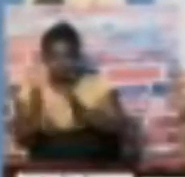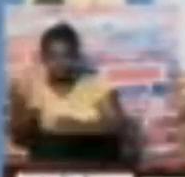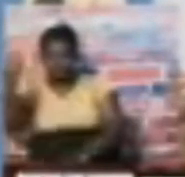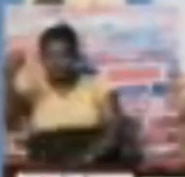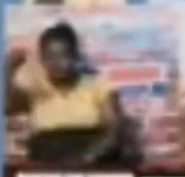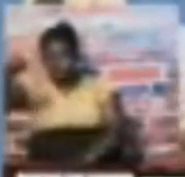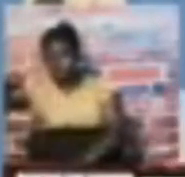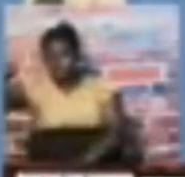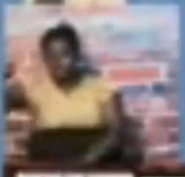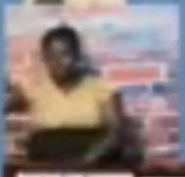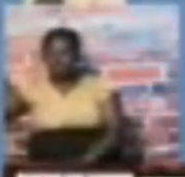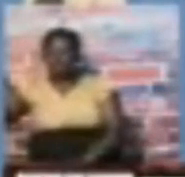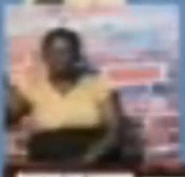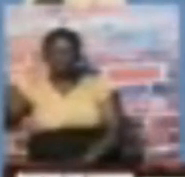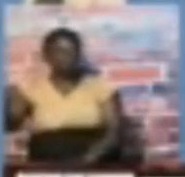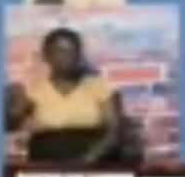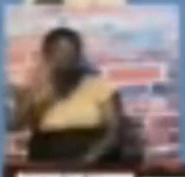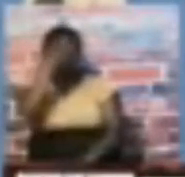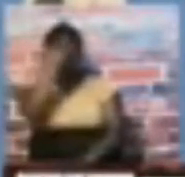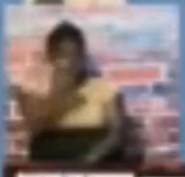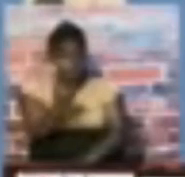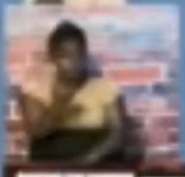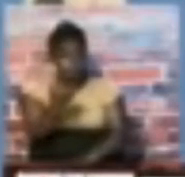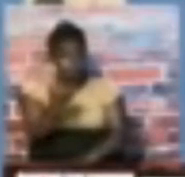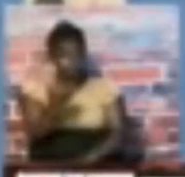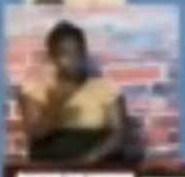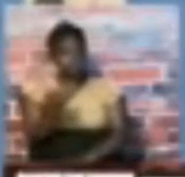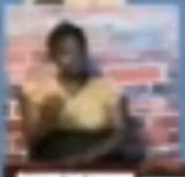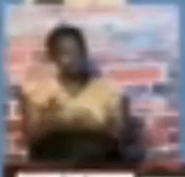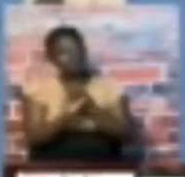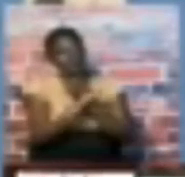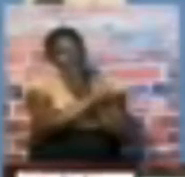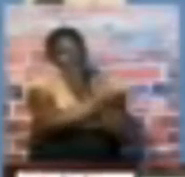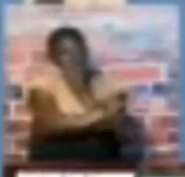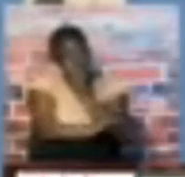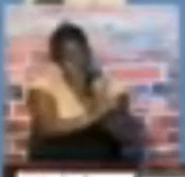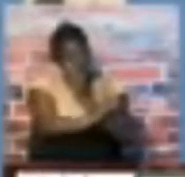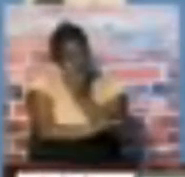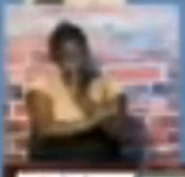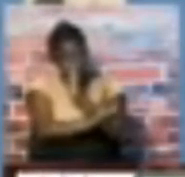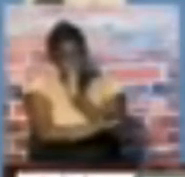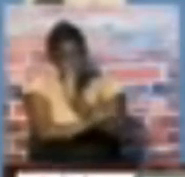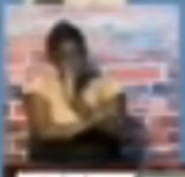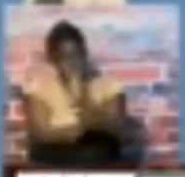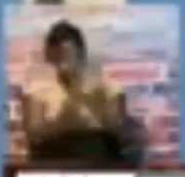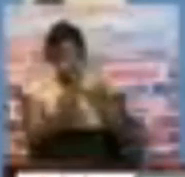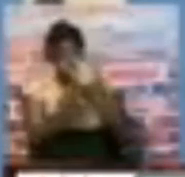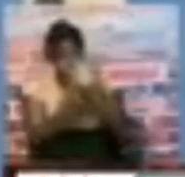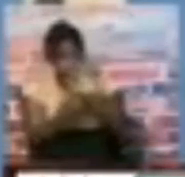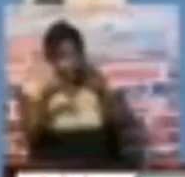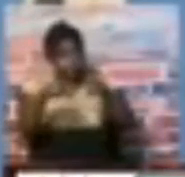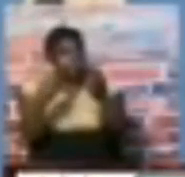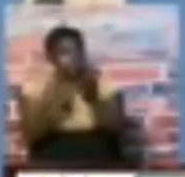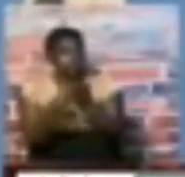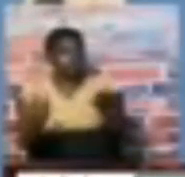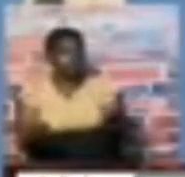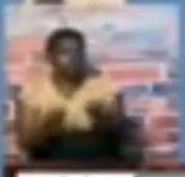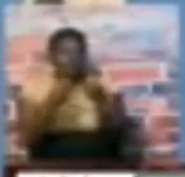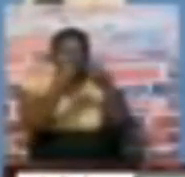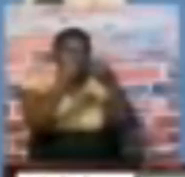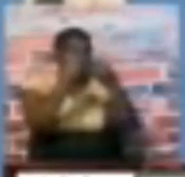1996. This is really because these countries, especially Uganda, which had a lot of